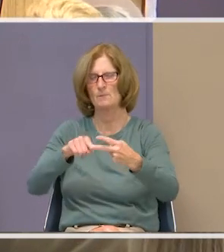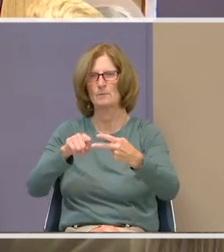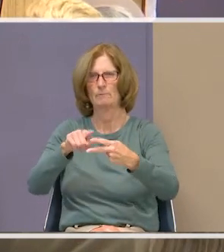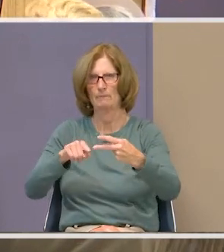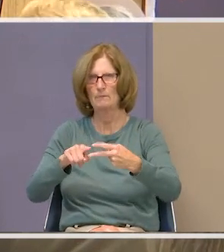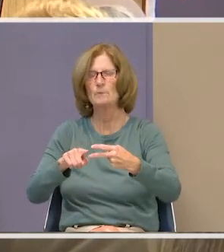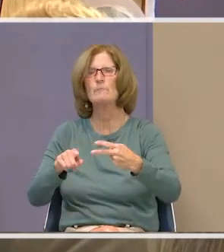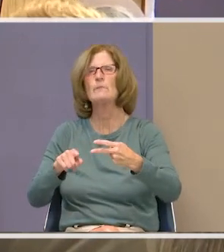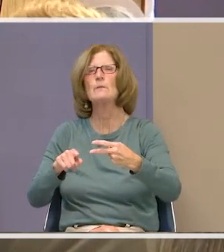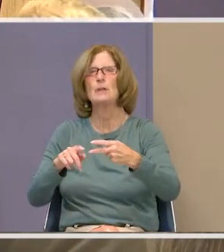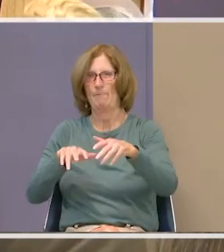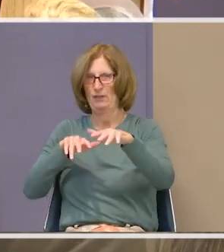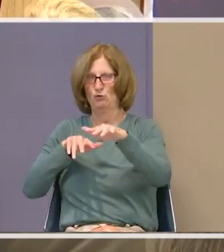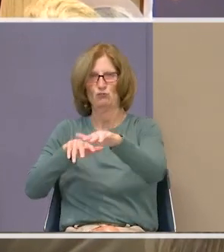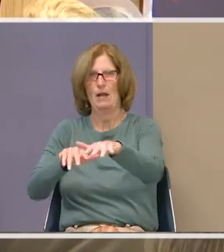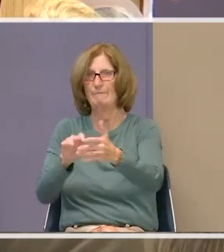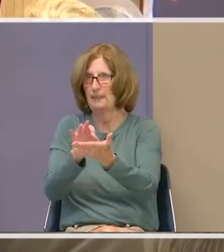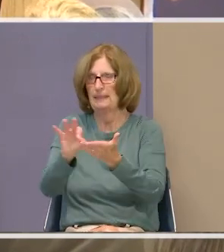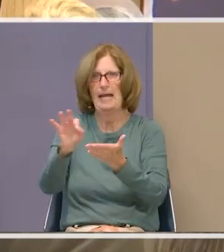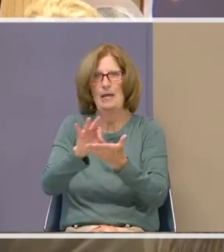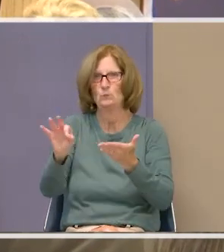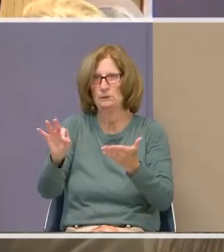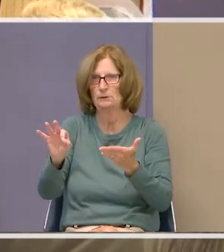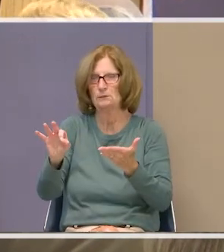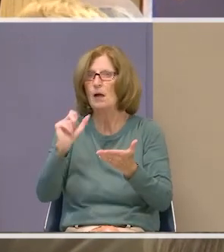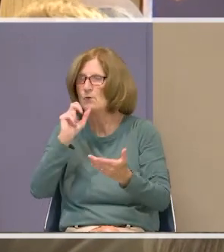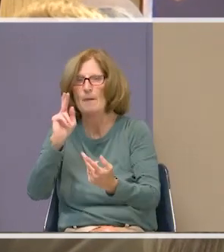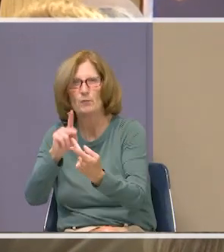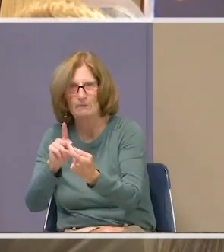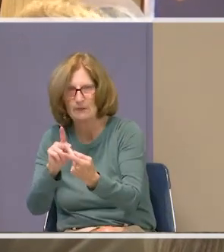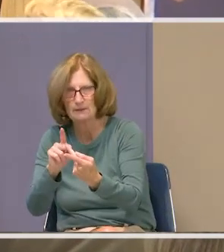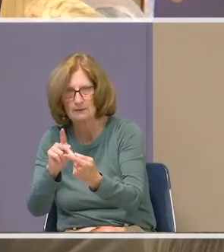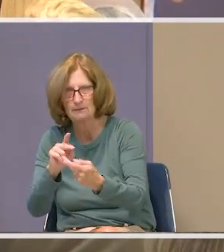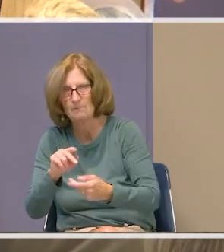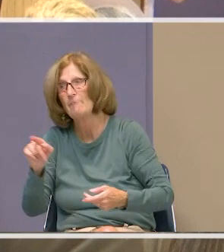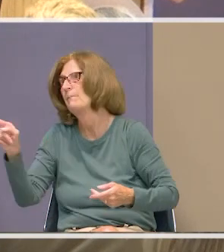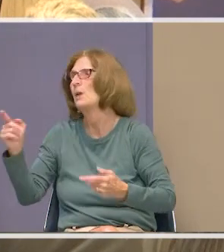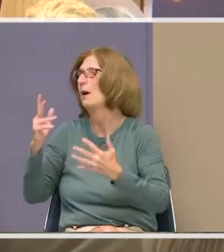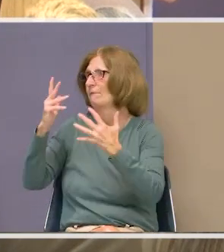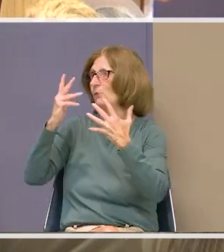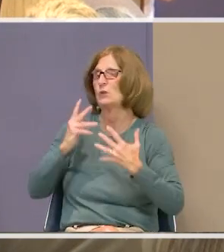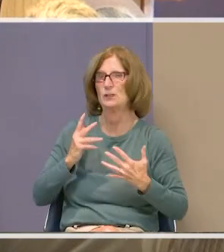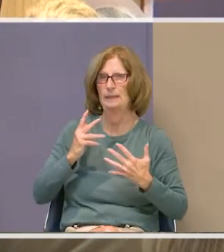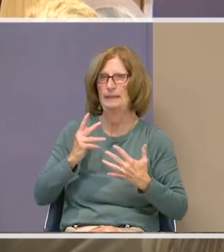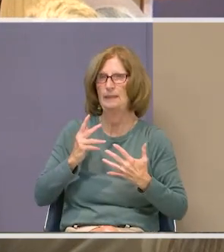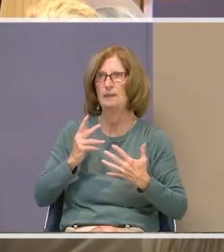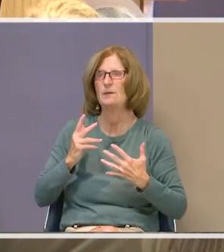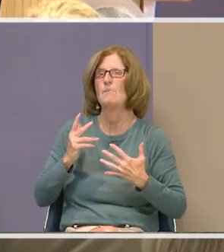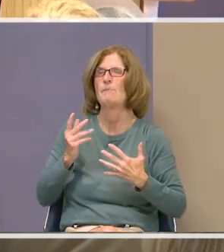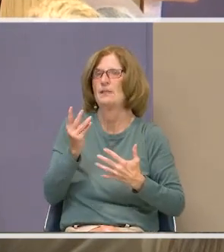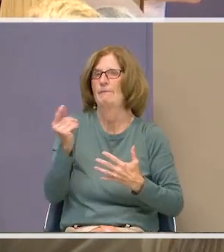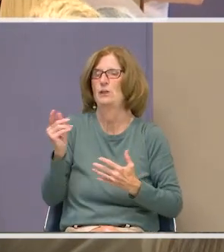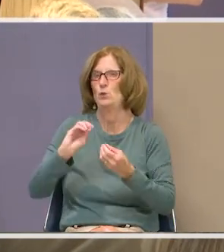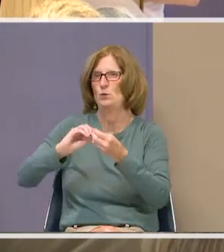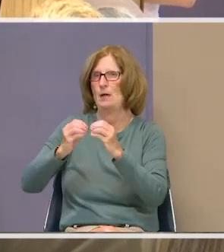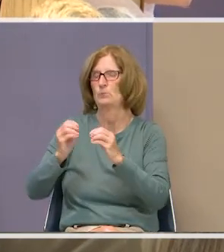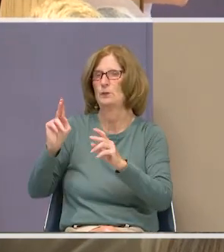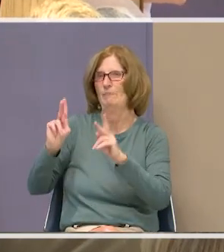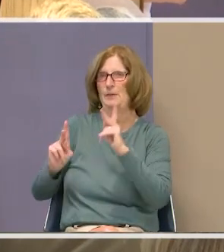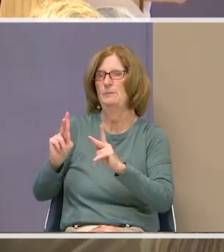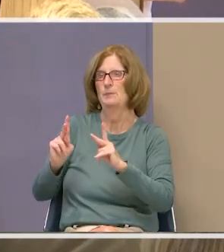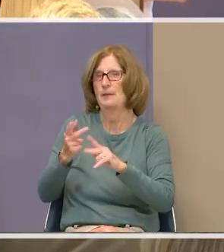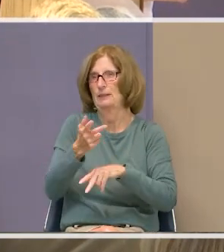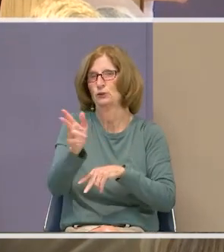counts are the best tool we have. Are they perfect? No. You're unfortunately one of the small number of people that make that turn during the hour